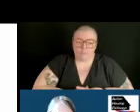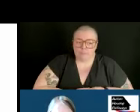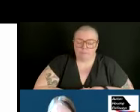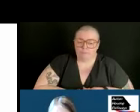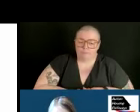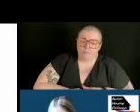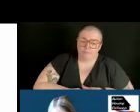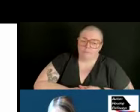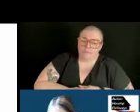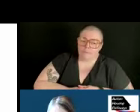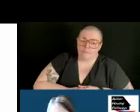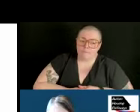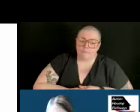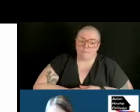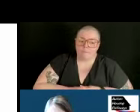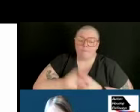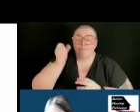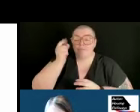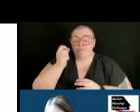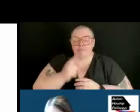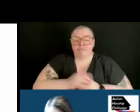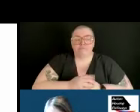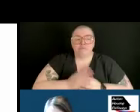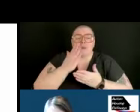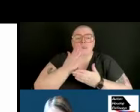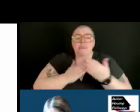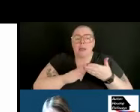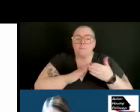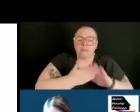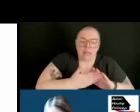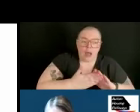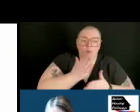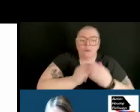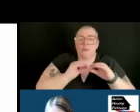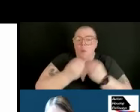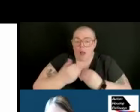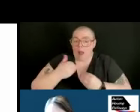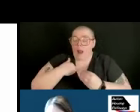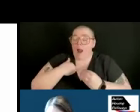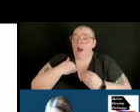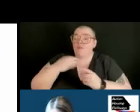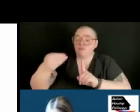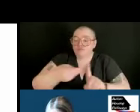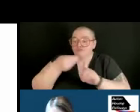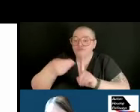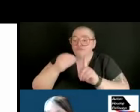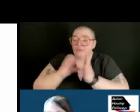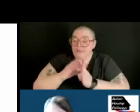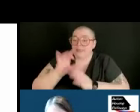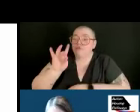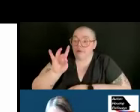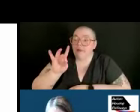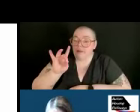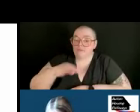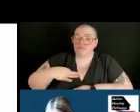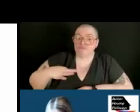And there are some towns and organizations that have portable Section 8 applications that have different waiting lists than either